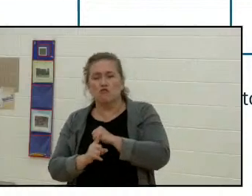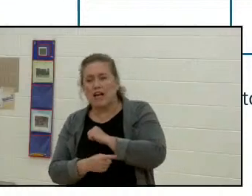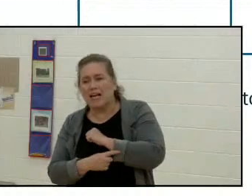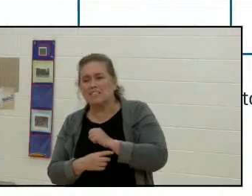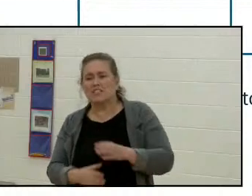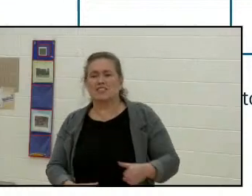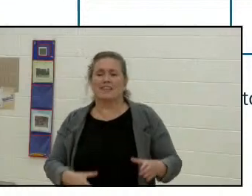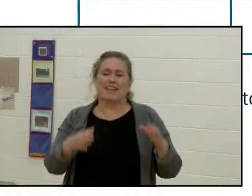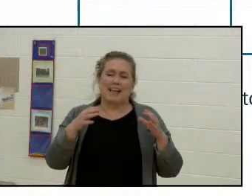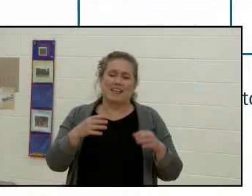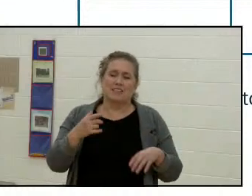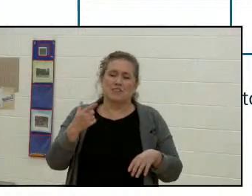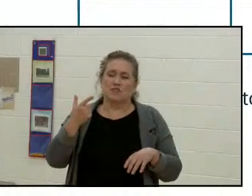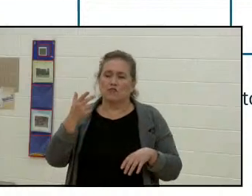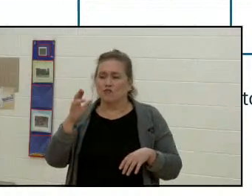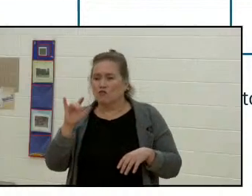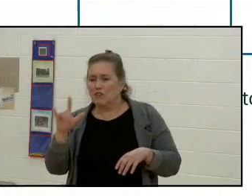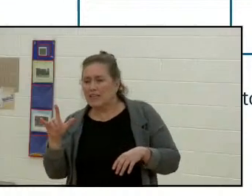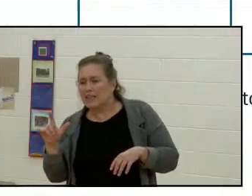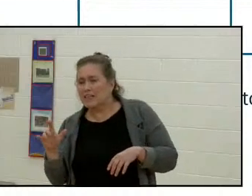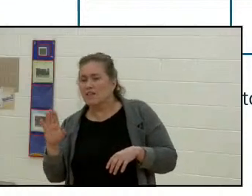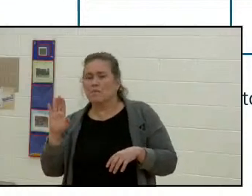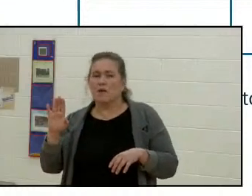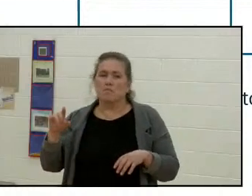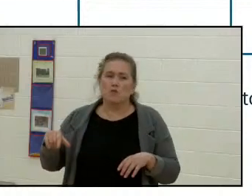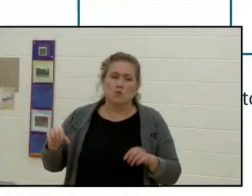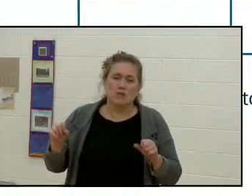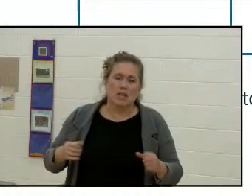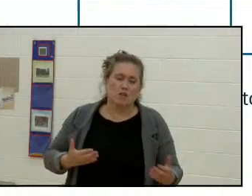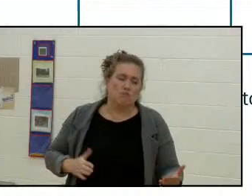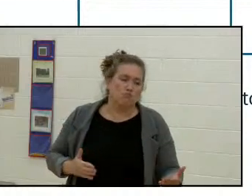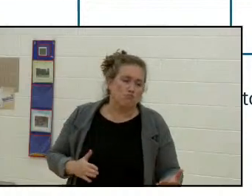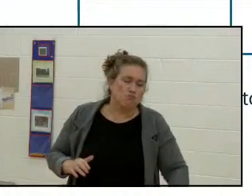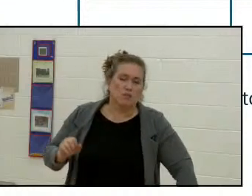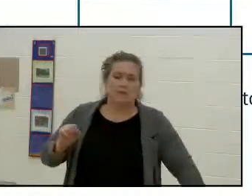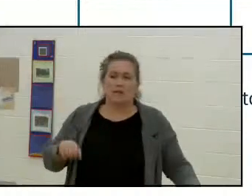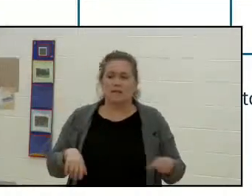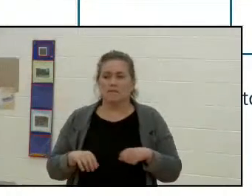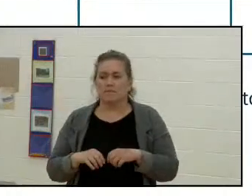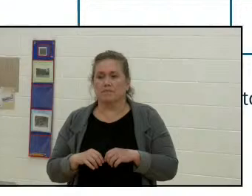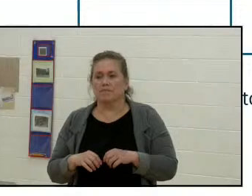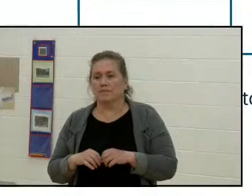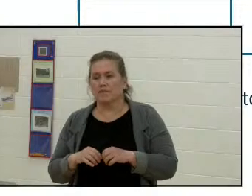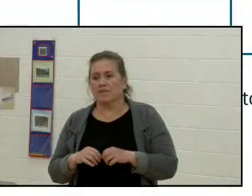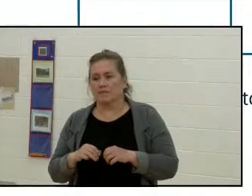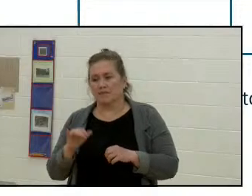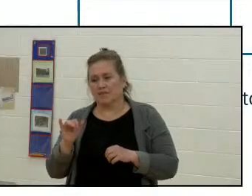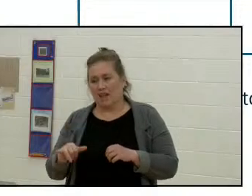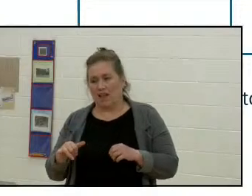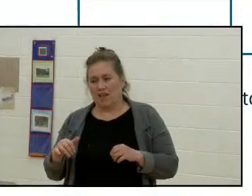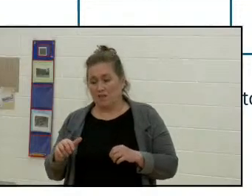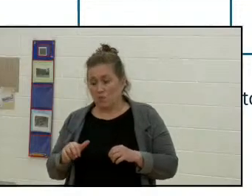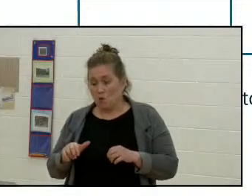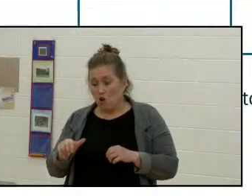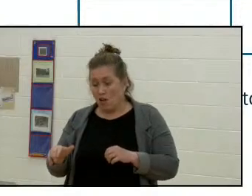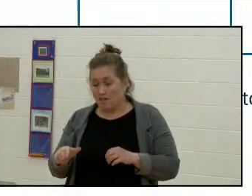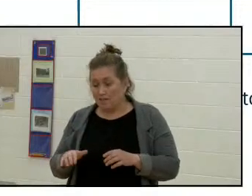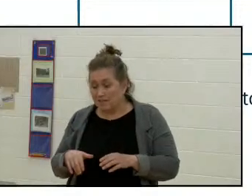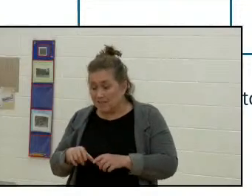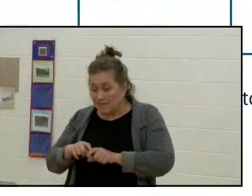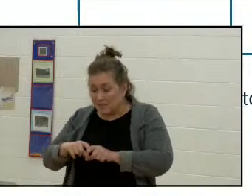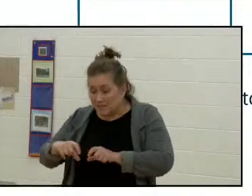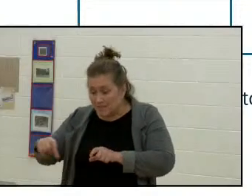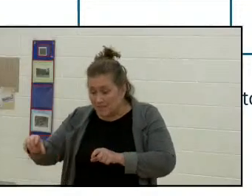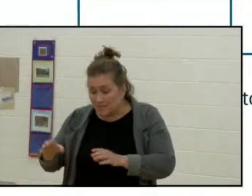barbecue, as well as, again, adding those really important connections to other parts of the site so people can have